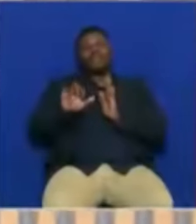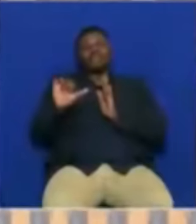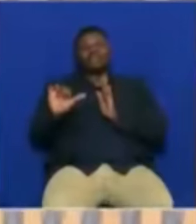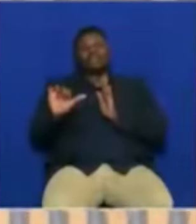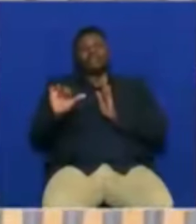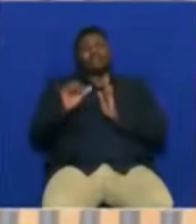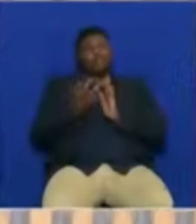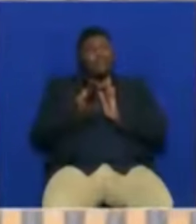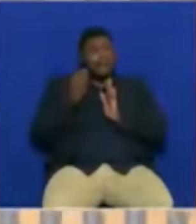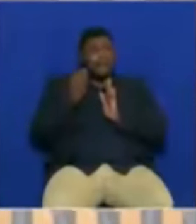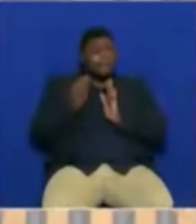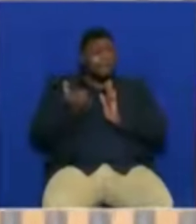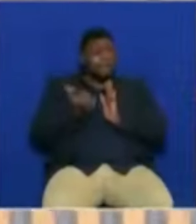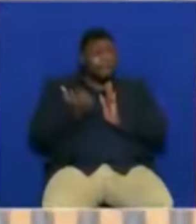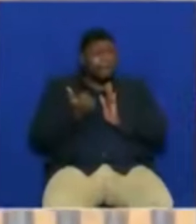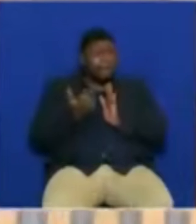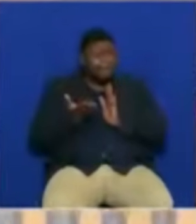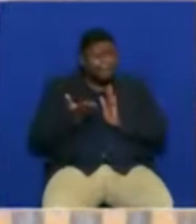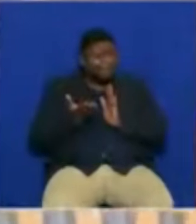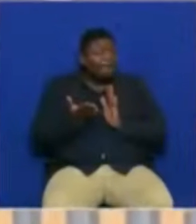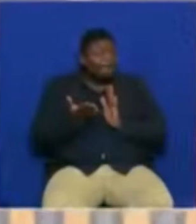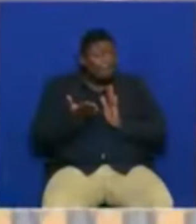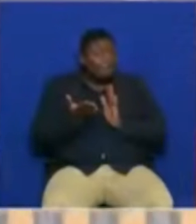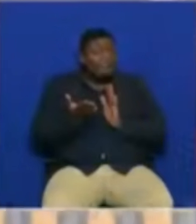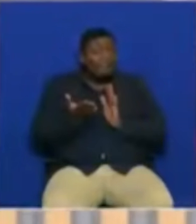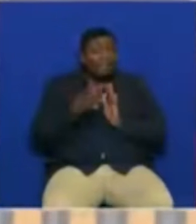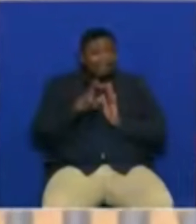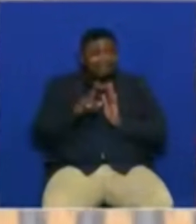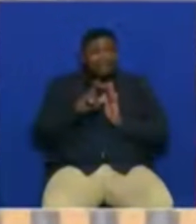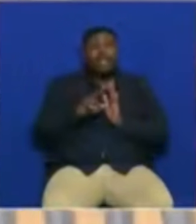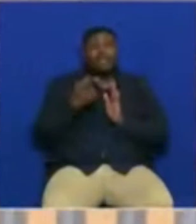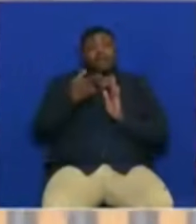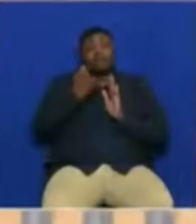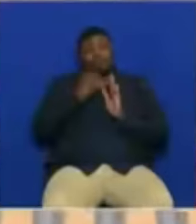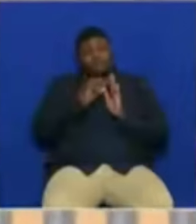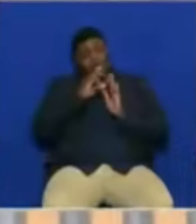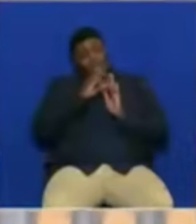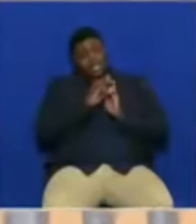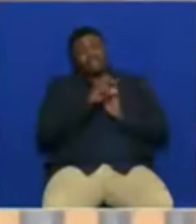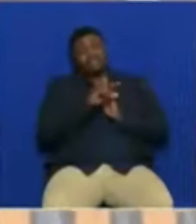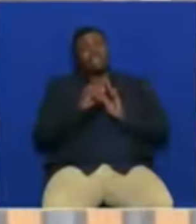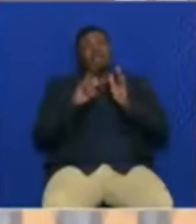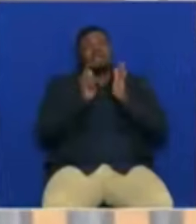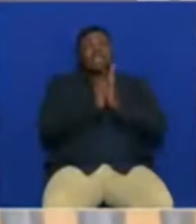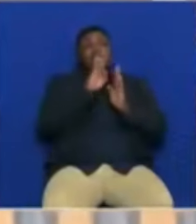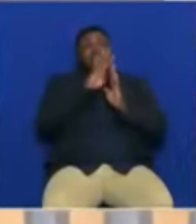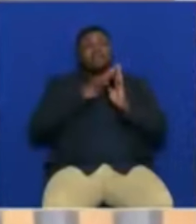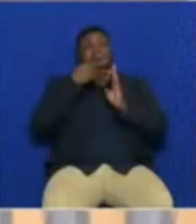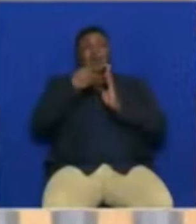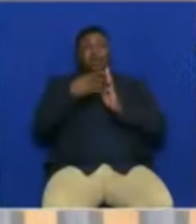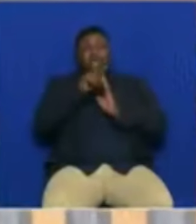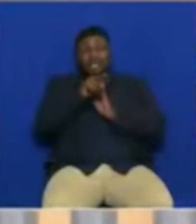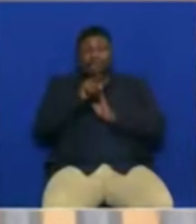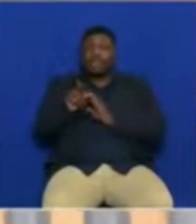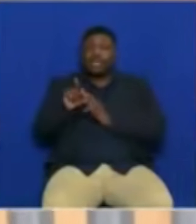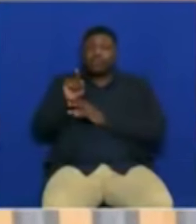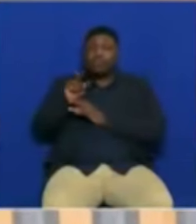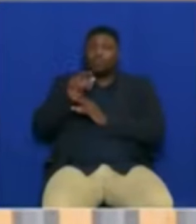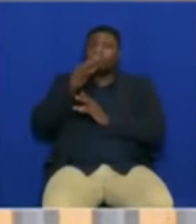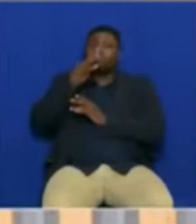Okay. So, under that heading of legal framework, you set out provisions of